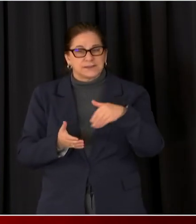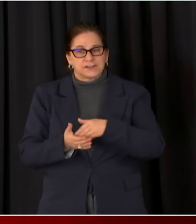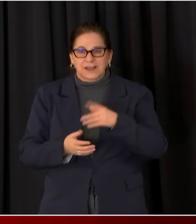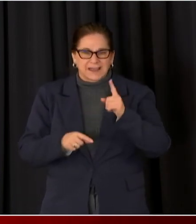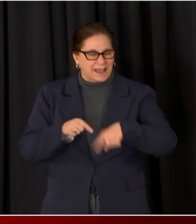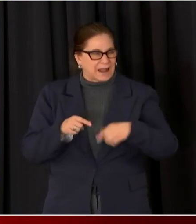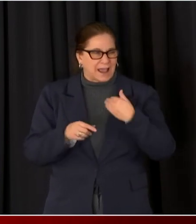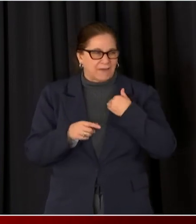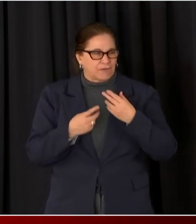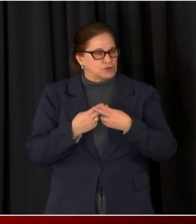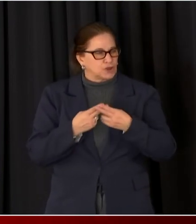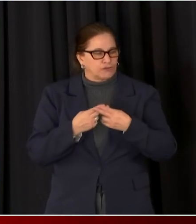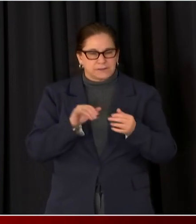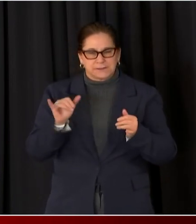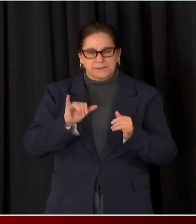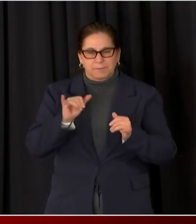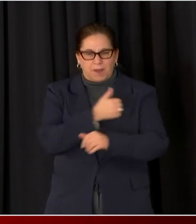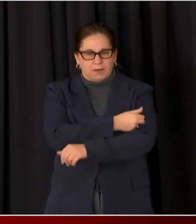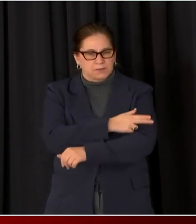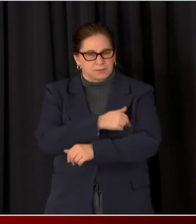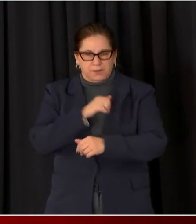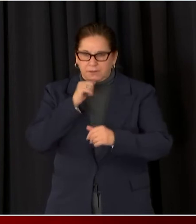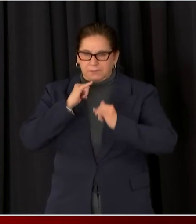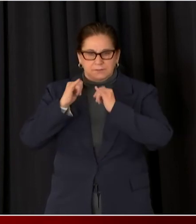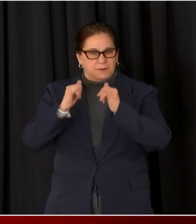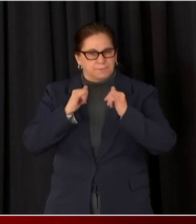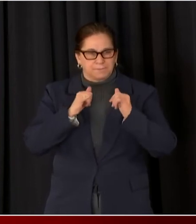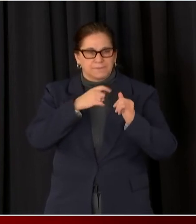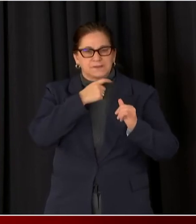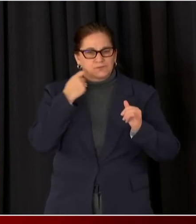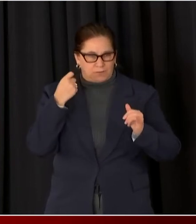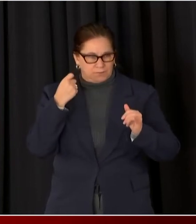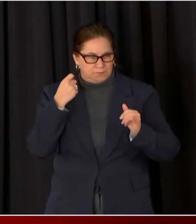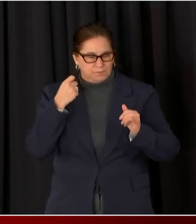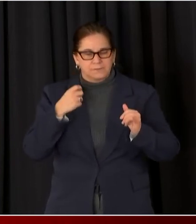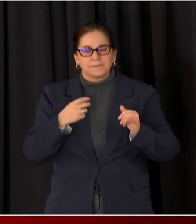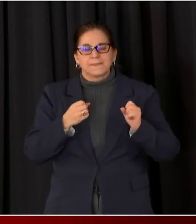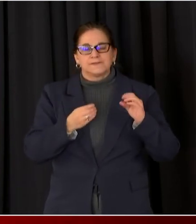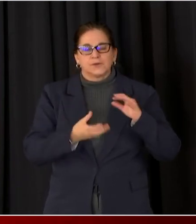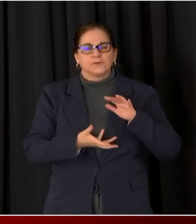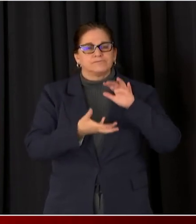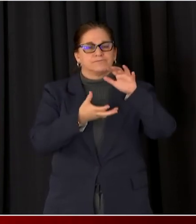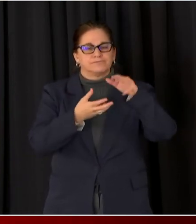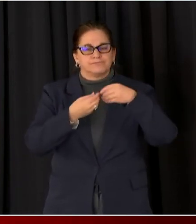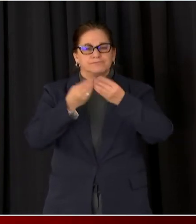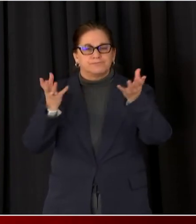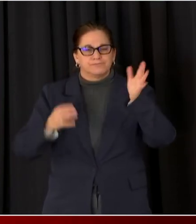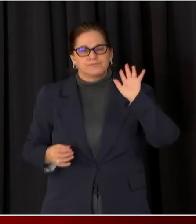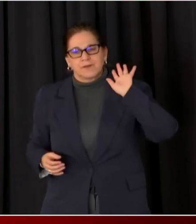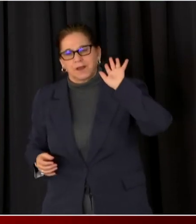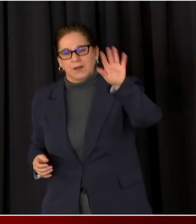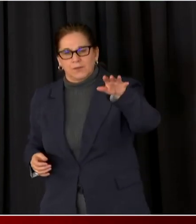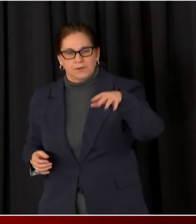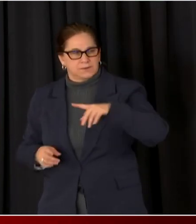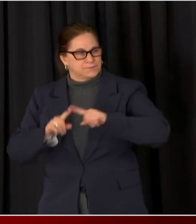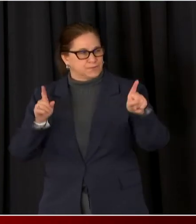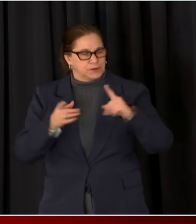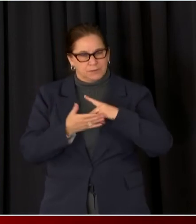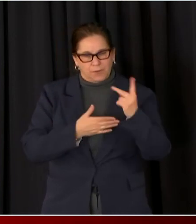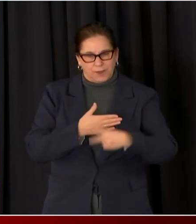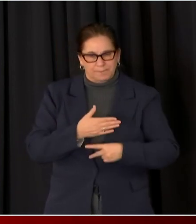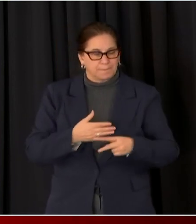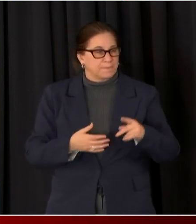some of the characteristics of each of those vaccines and making decisions based on that. But my broader comment to the general